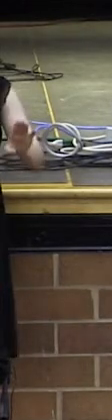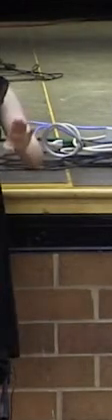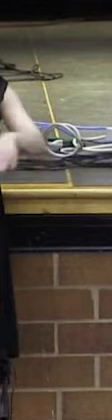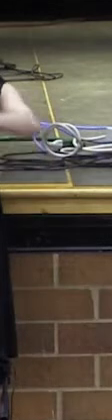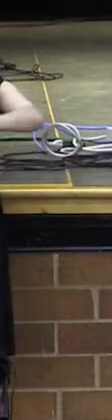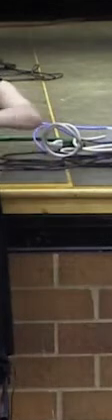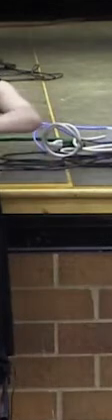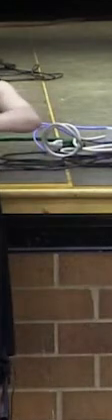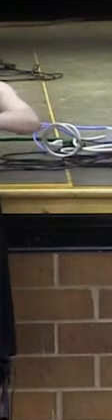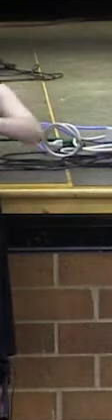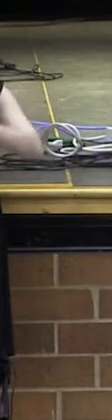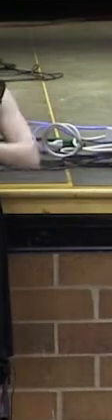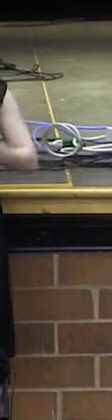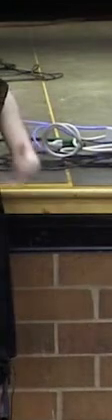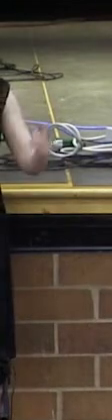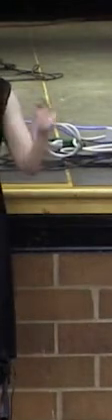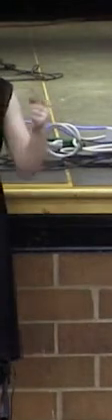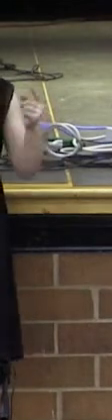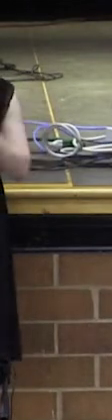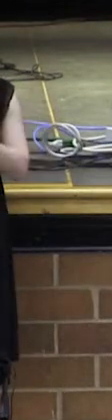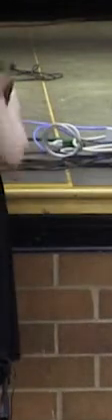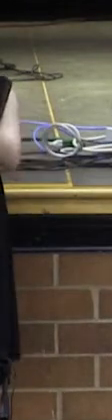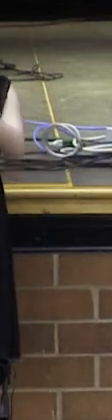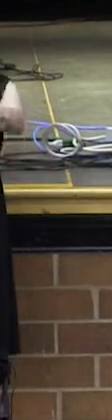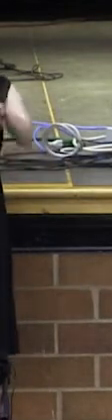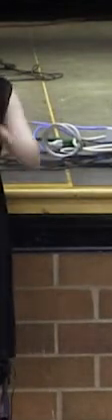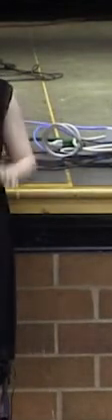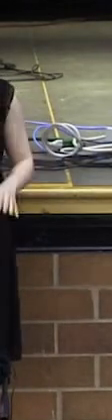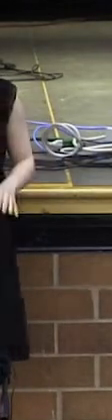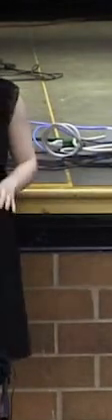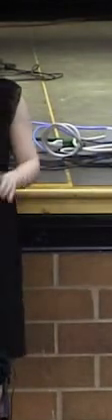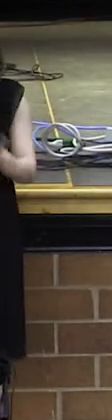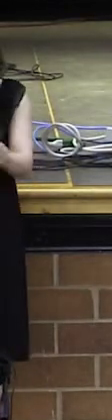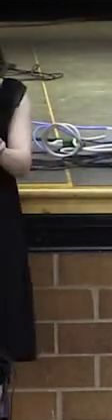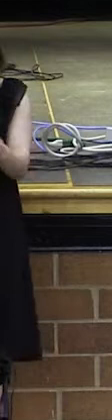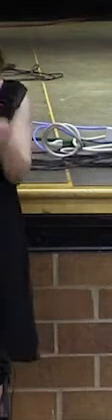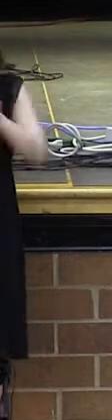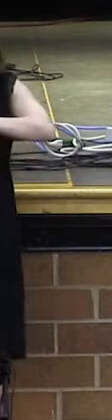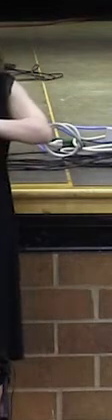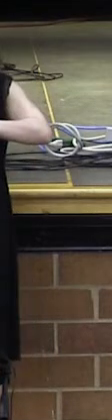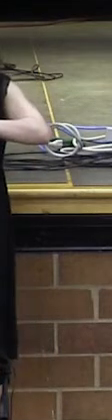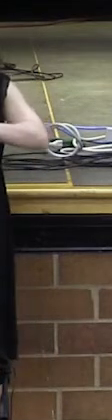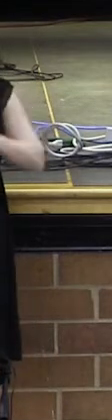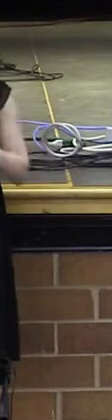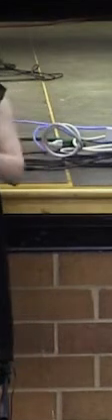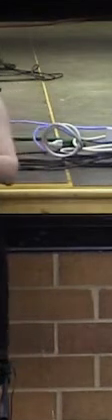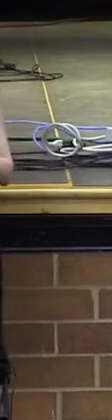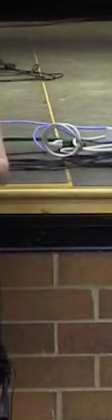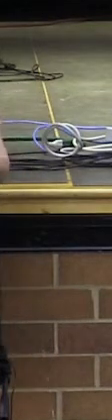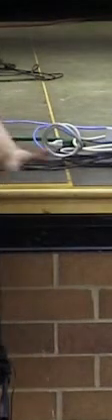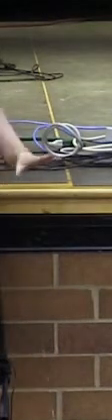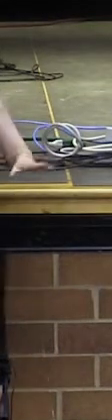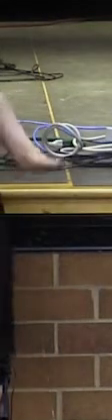throw them into Great Tribulation unless they repent of her deeds and this is shocking it says and I will kill her children with